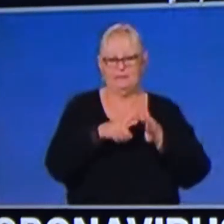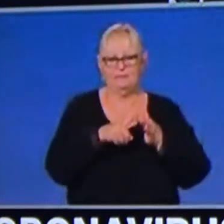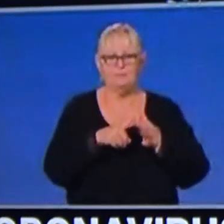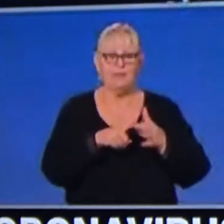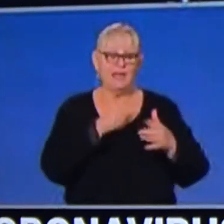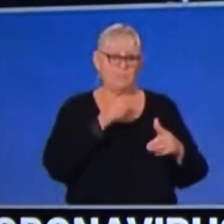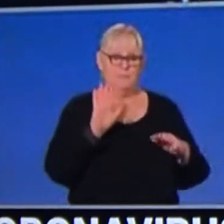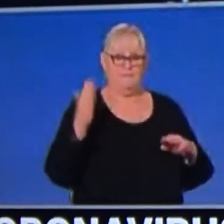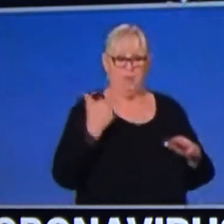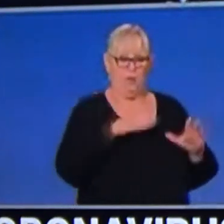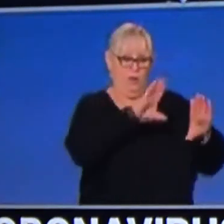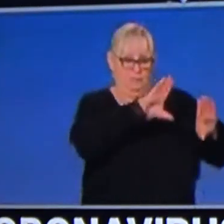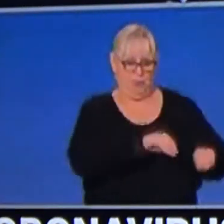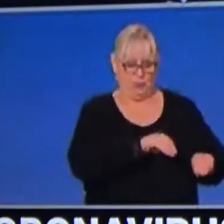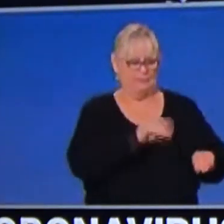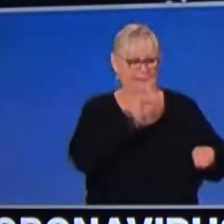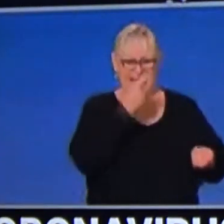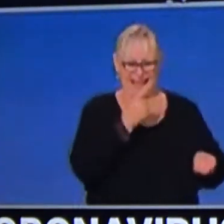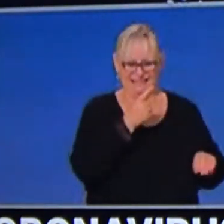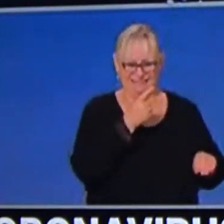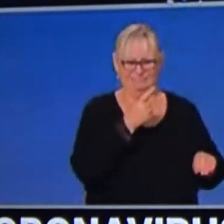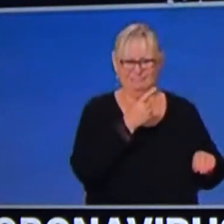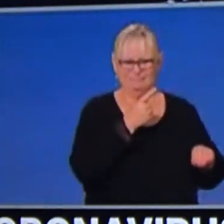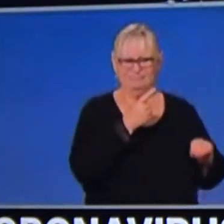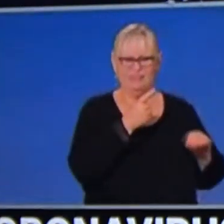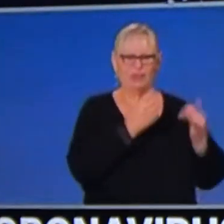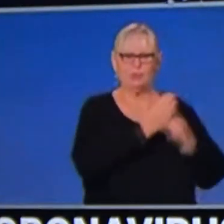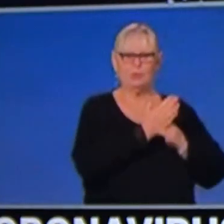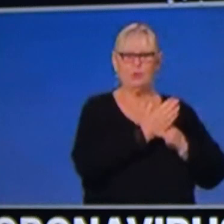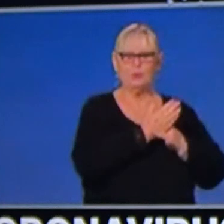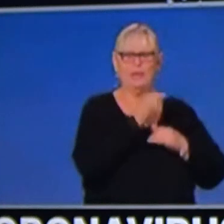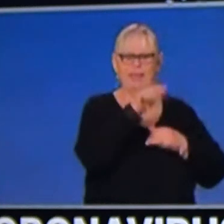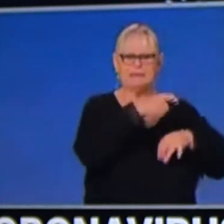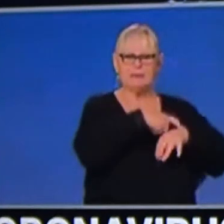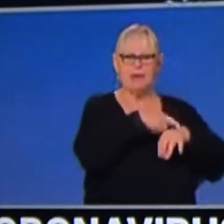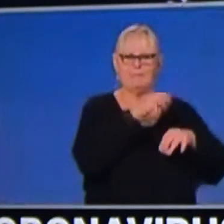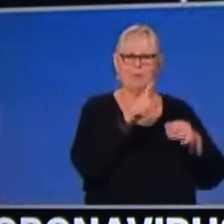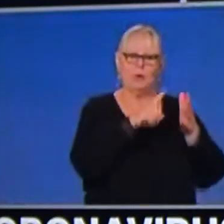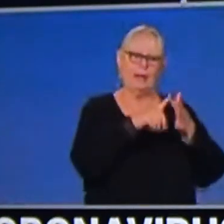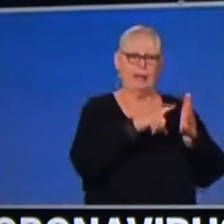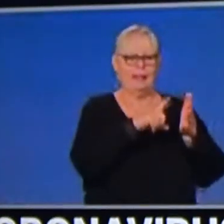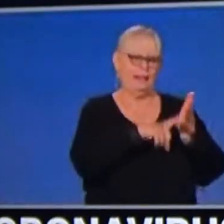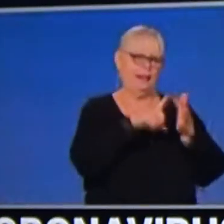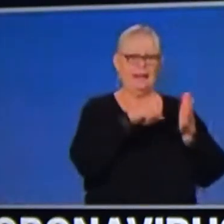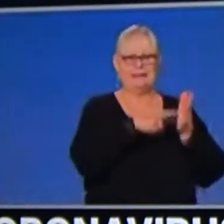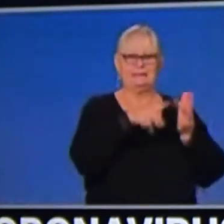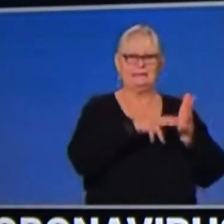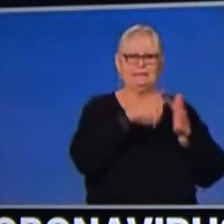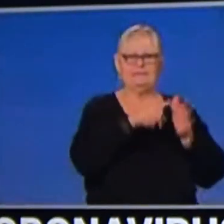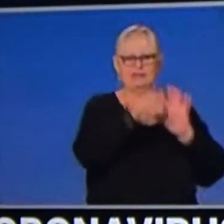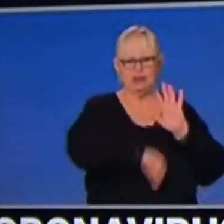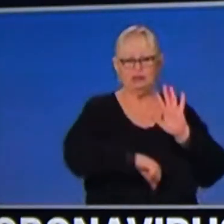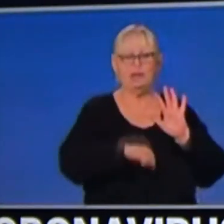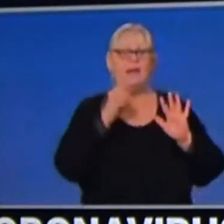paused during the elective surgery cessation, and it's something that the state and territory